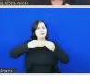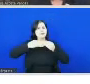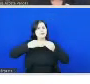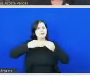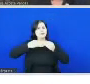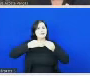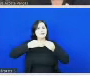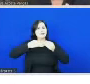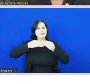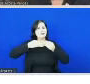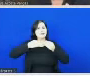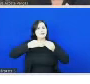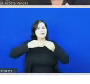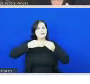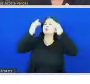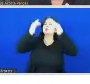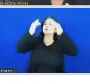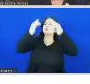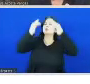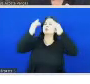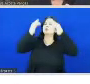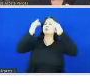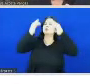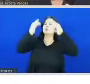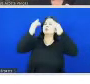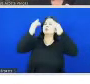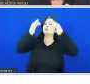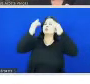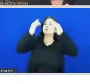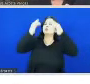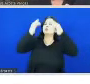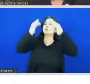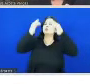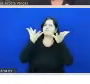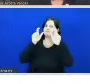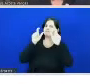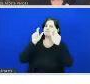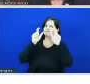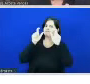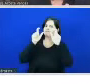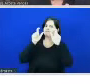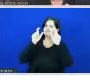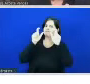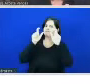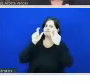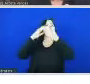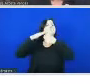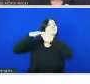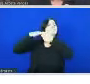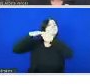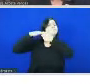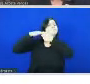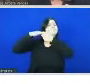huge advantage. Adopting gender responsive laws can provide a framework for the realization of women's